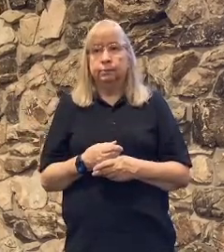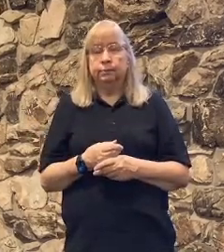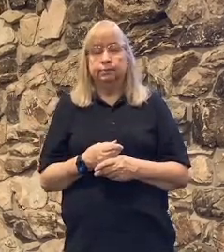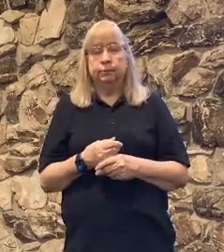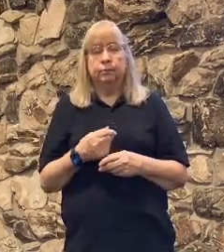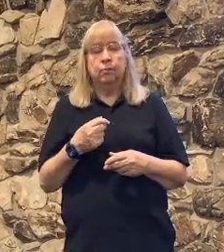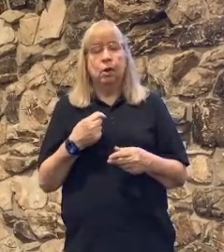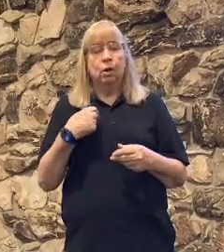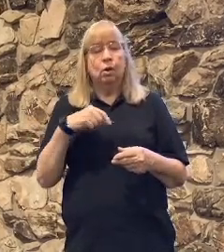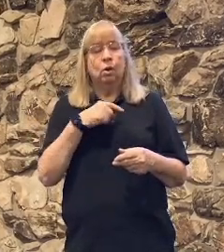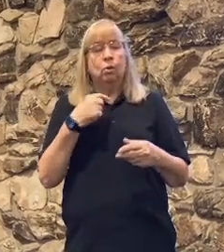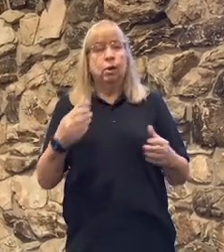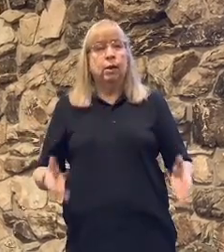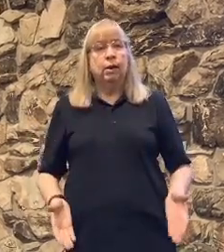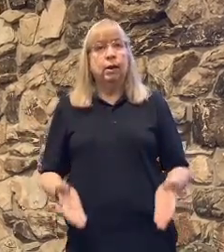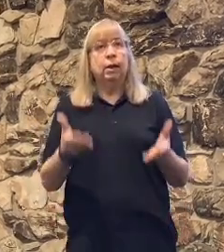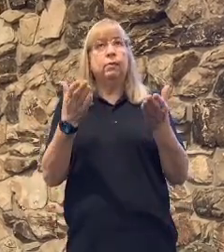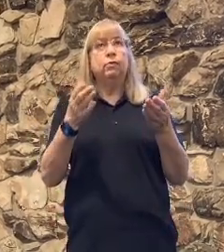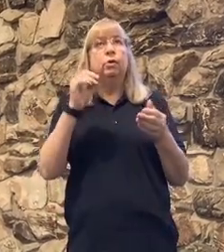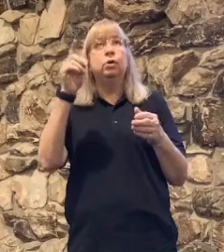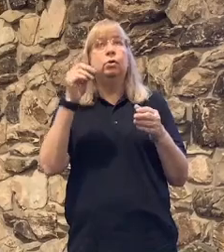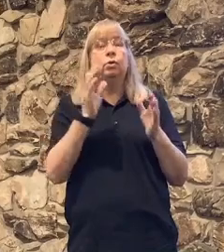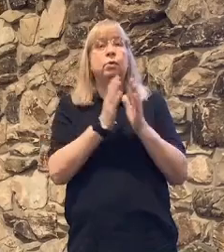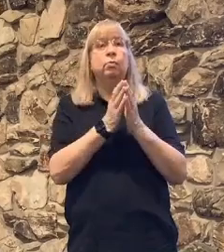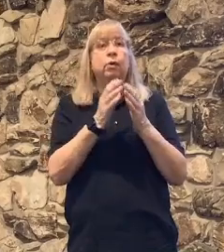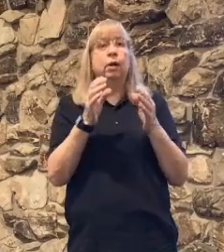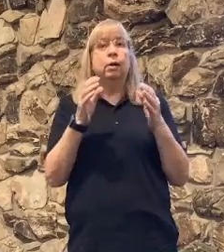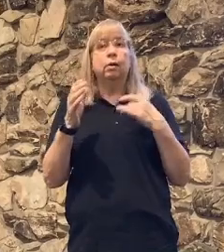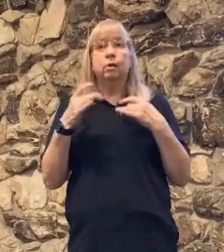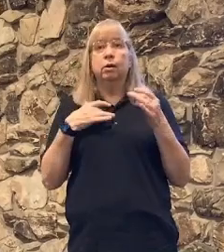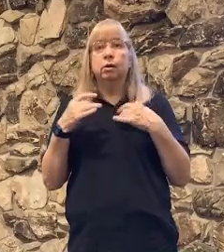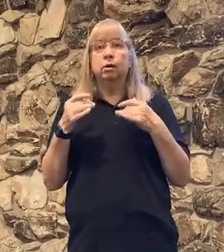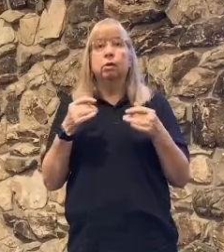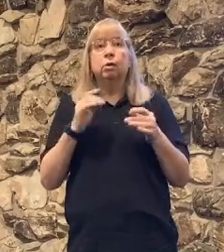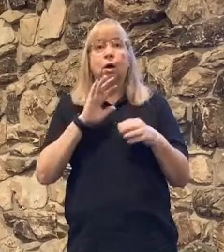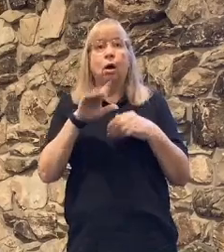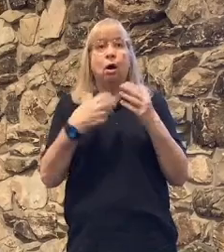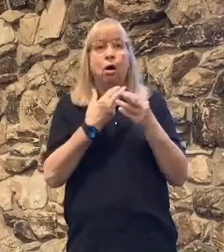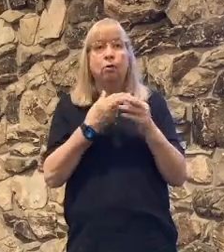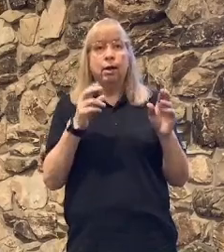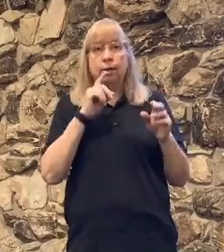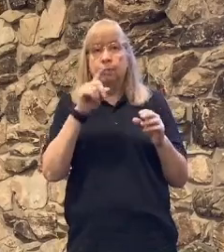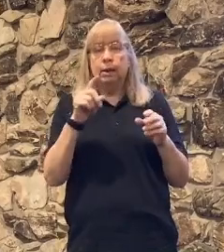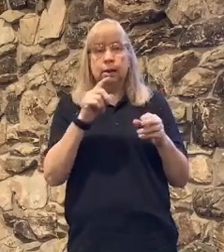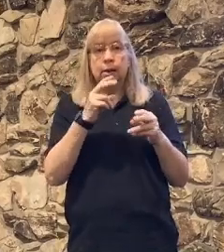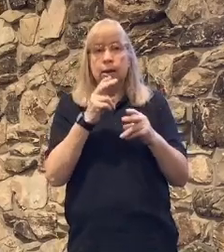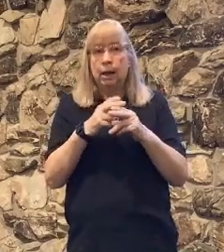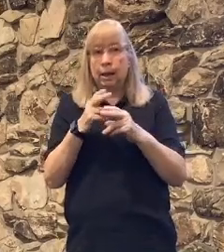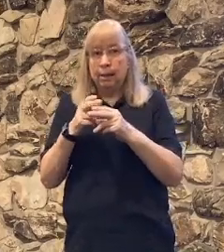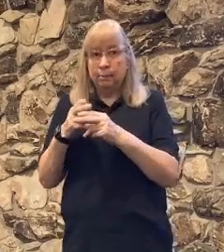We lift up to you those prayer concerns that have already been named.